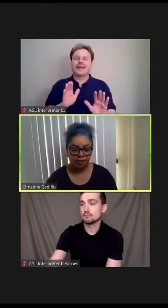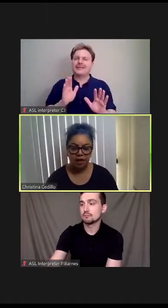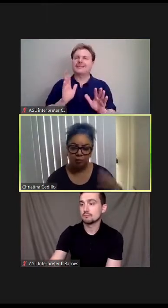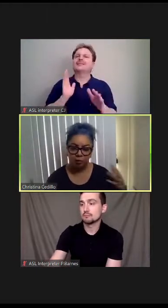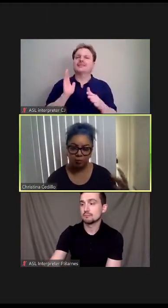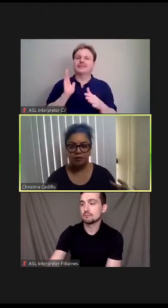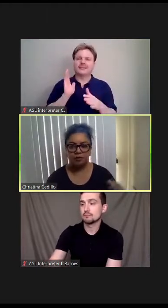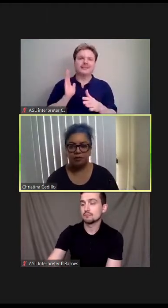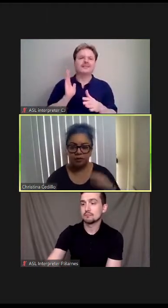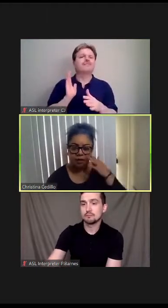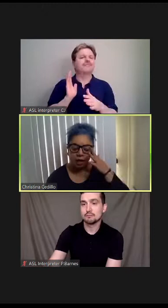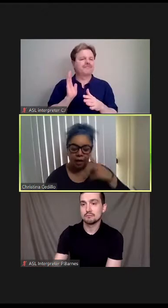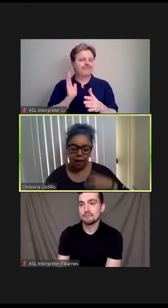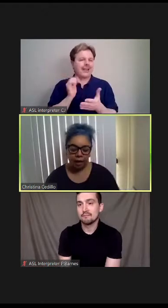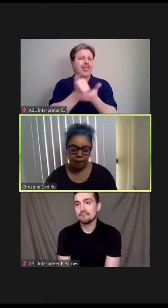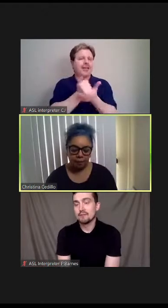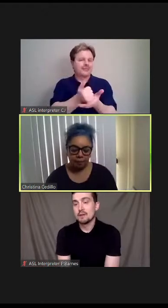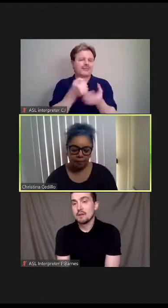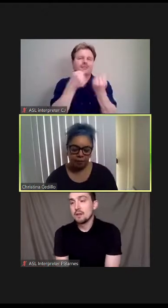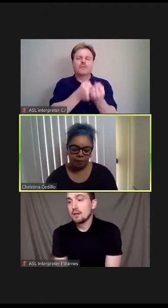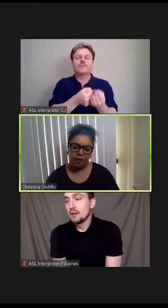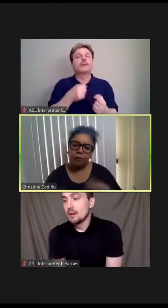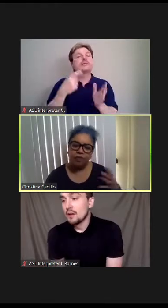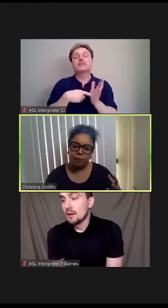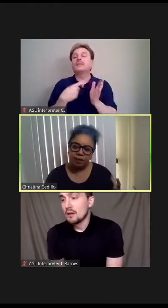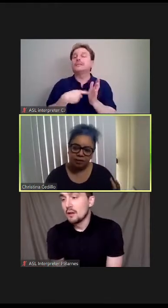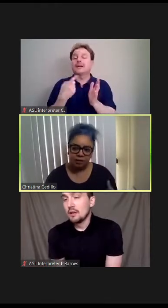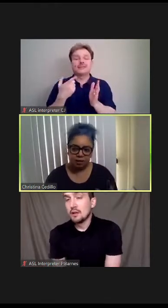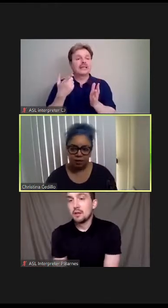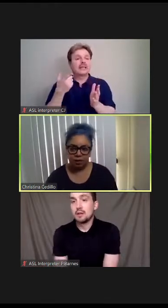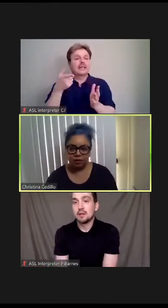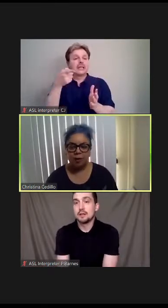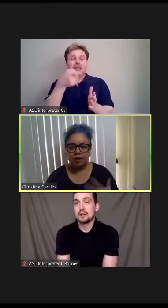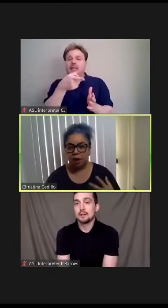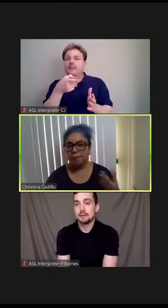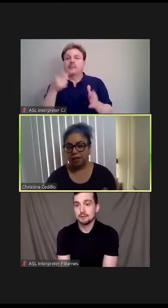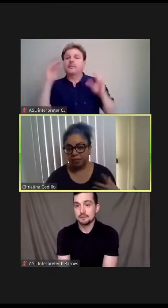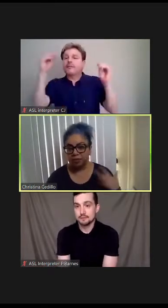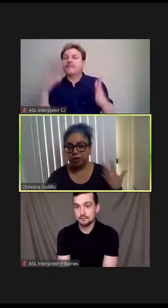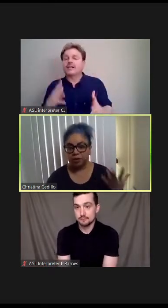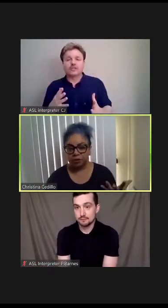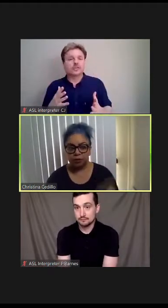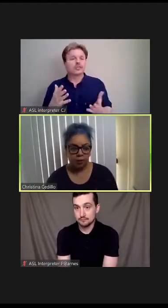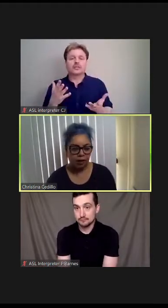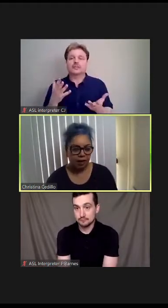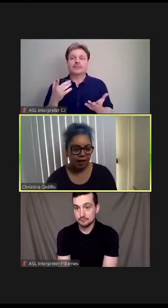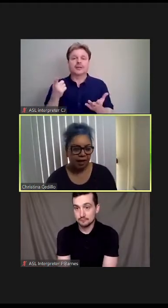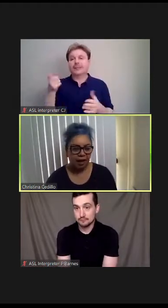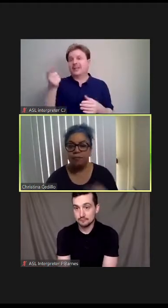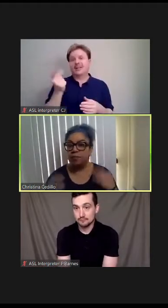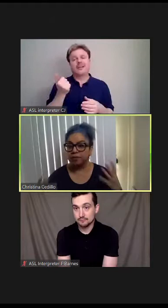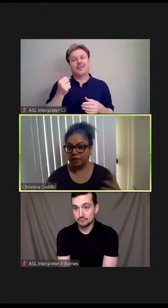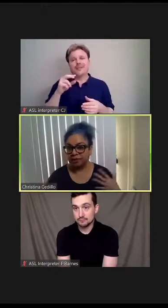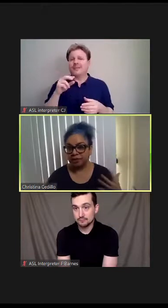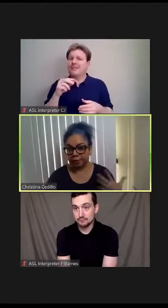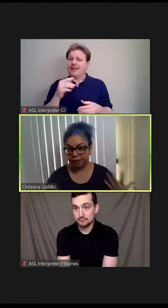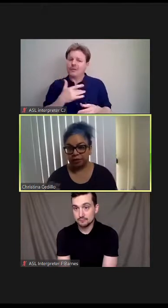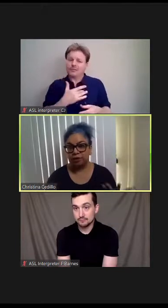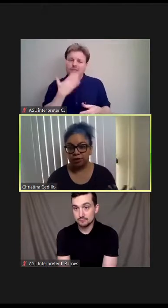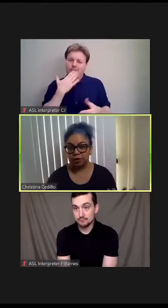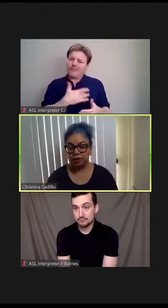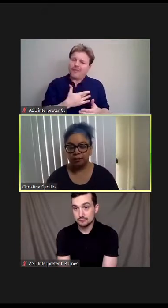because sometimes professors, even with the best intentions, might not be able to have those kinds